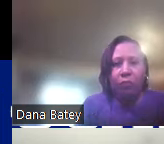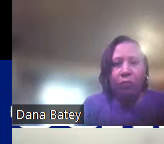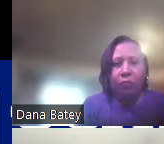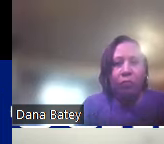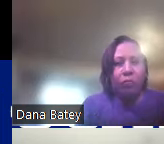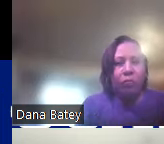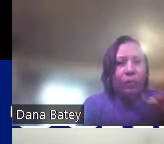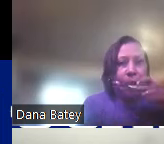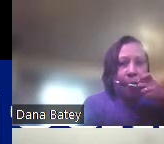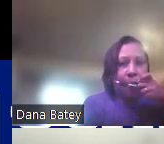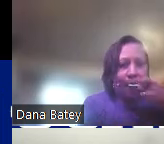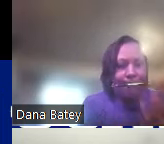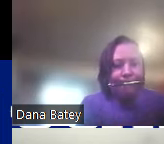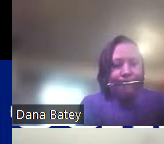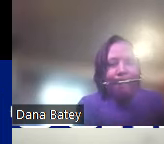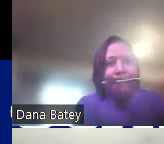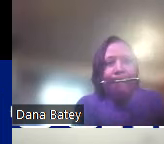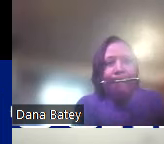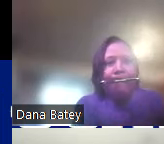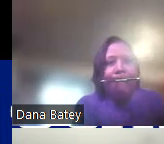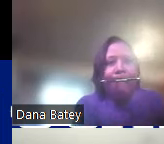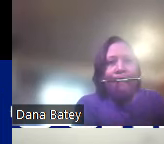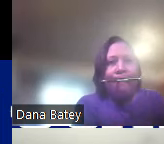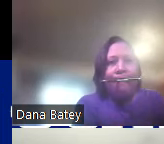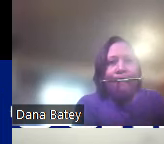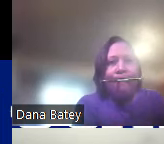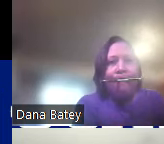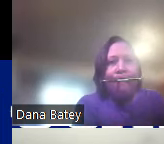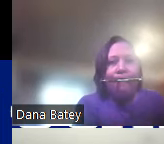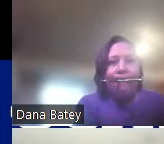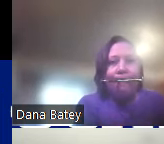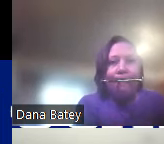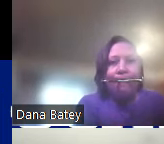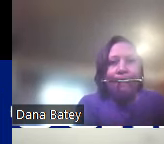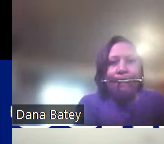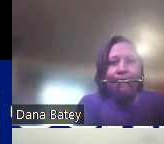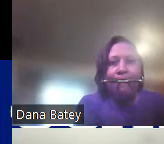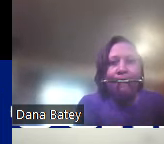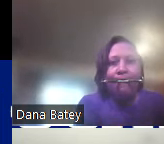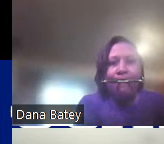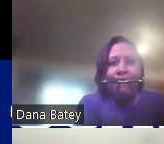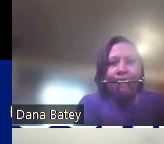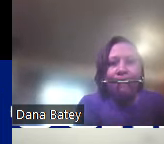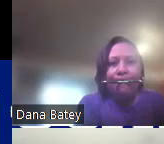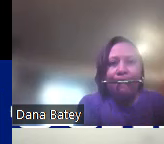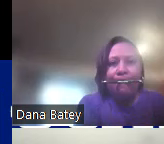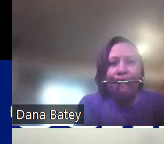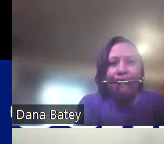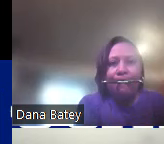really hopeful in Colorado that in a short amount of time, the data will talk. So just know that that's happening.